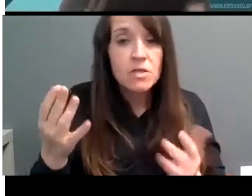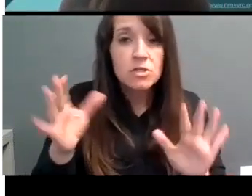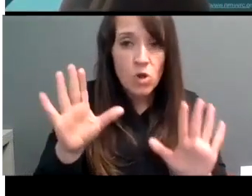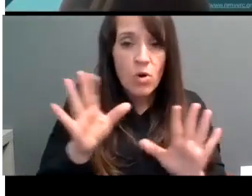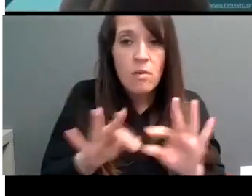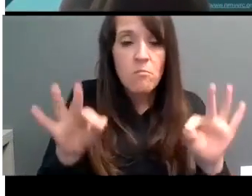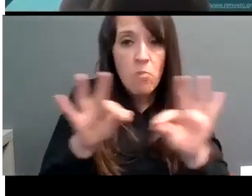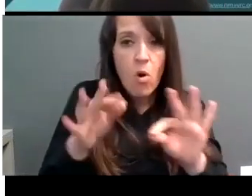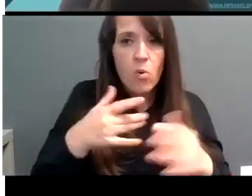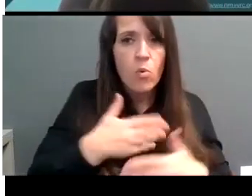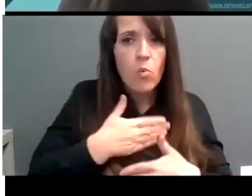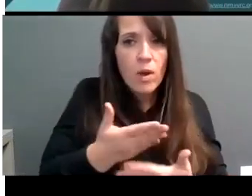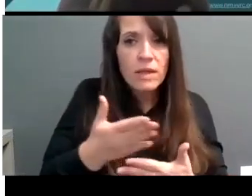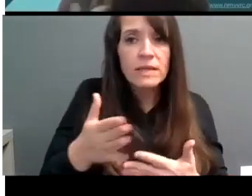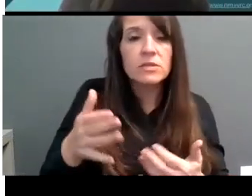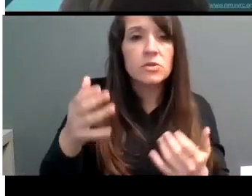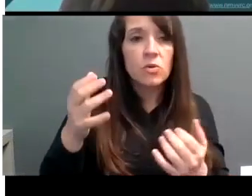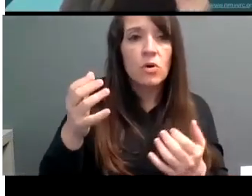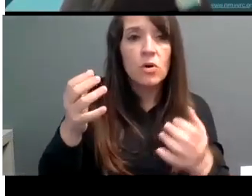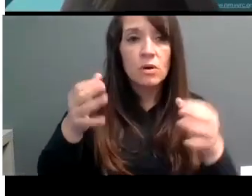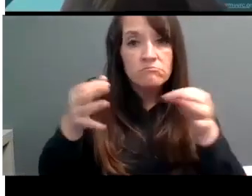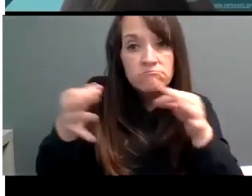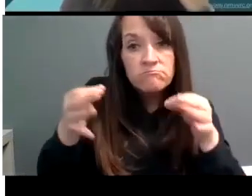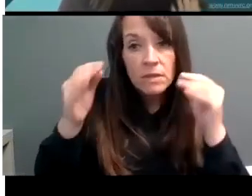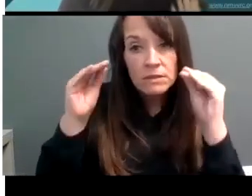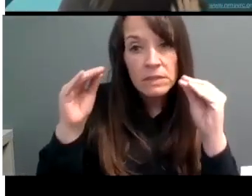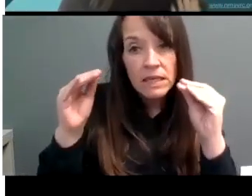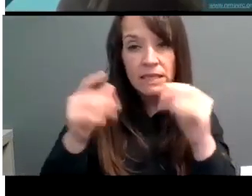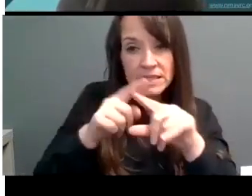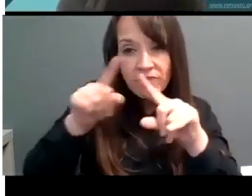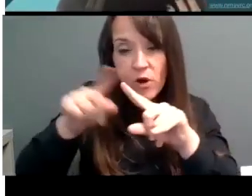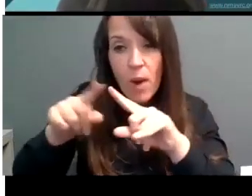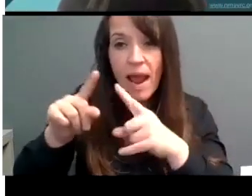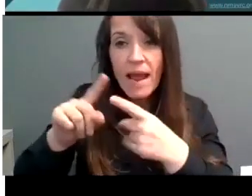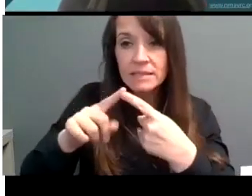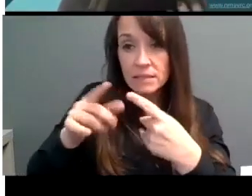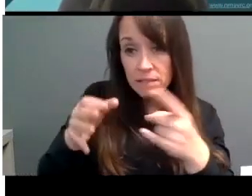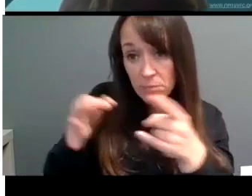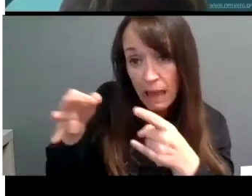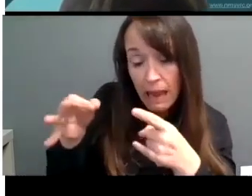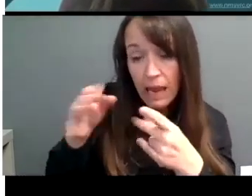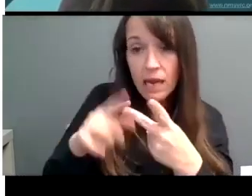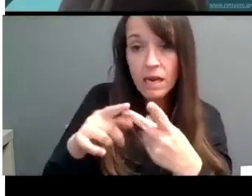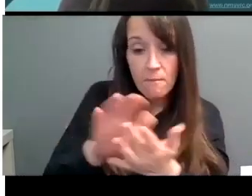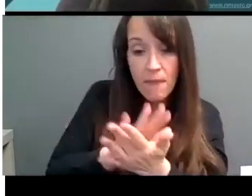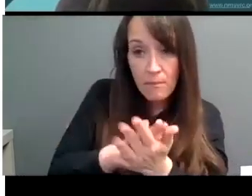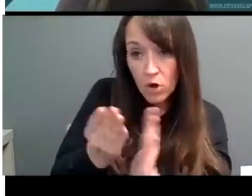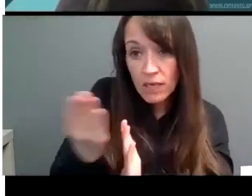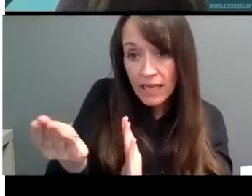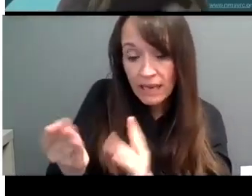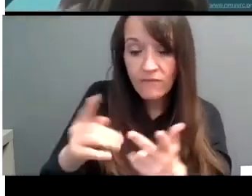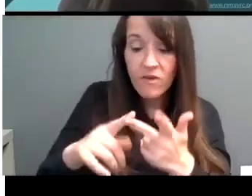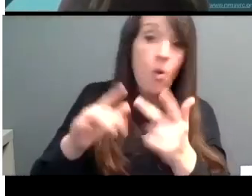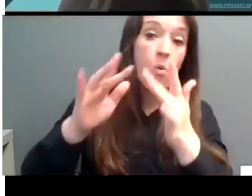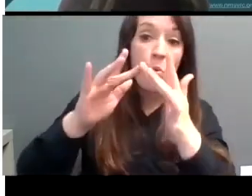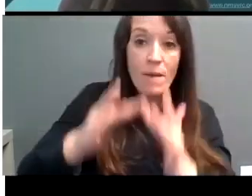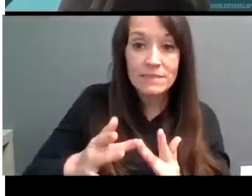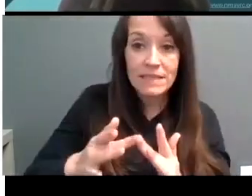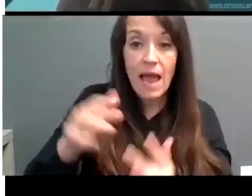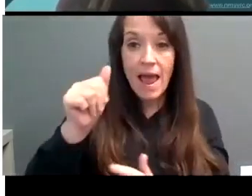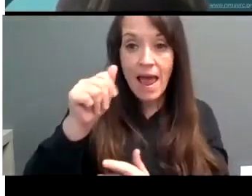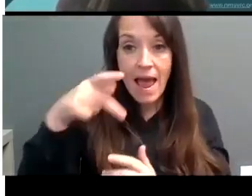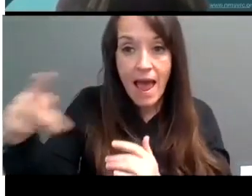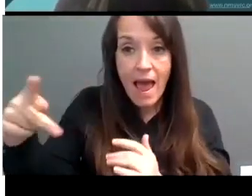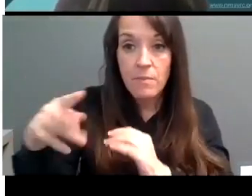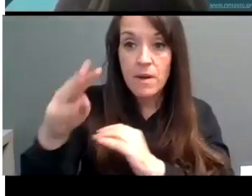whether that's written material, that's where self-help resources like websites, apps, media, and a range of